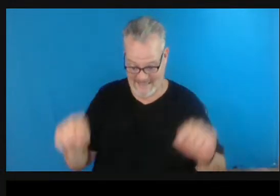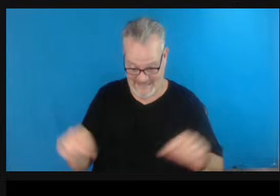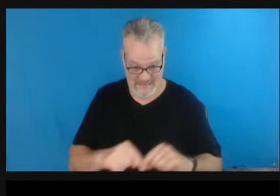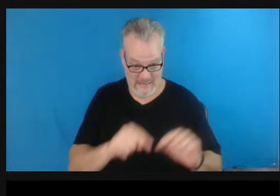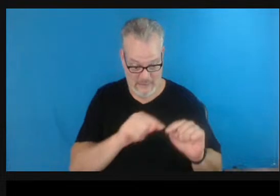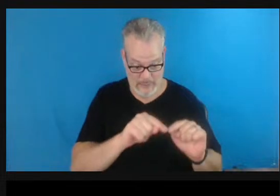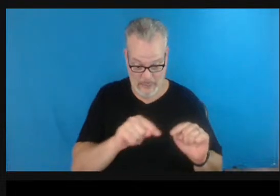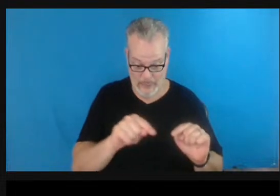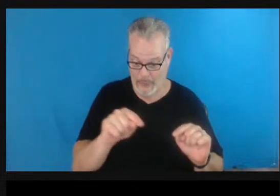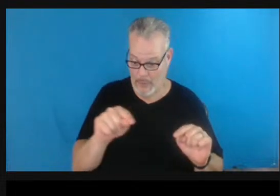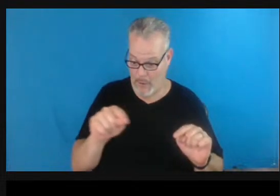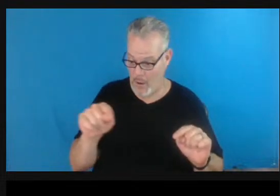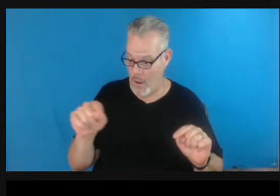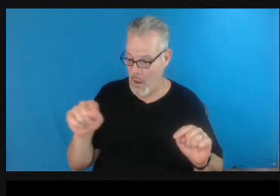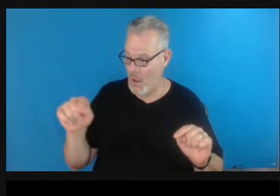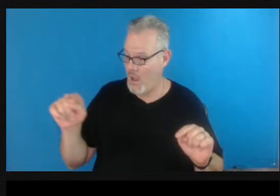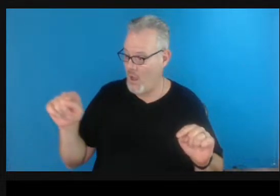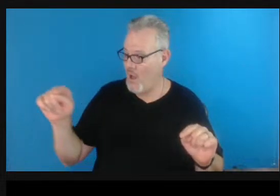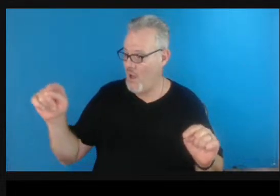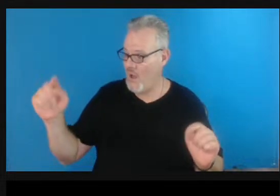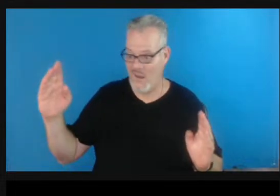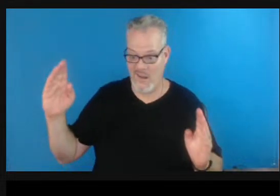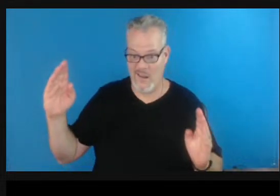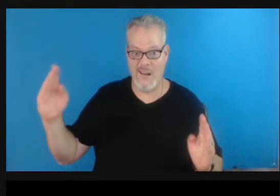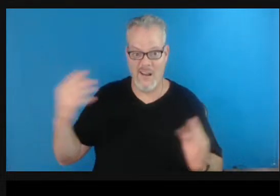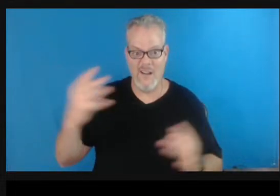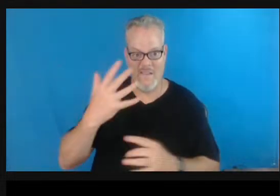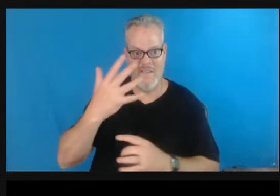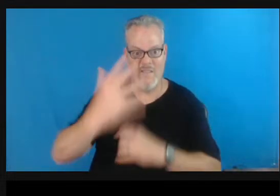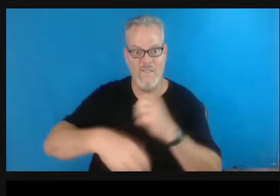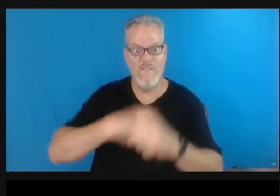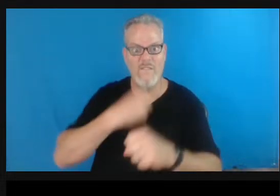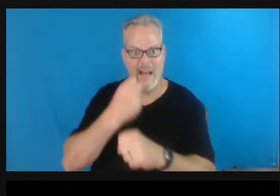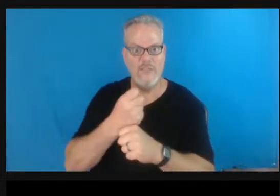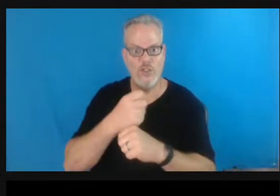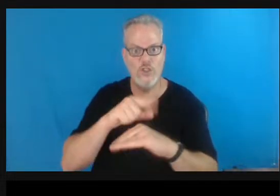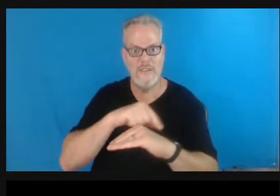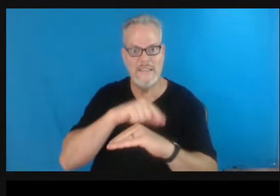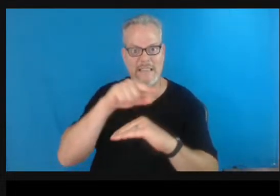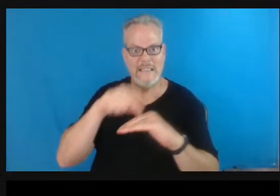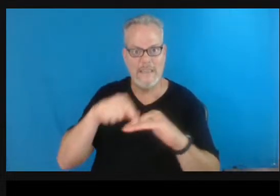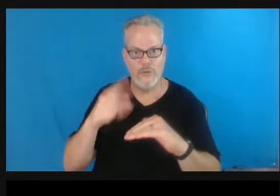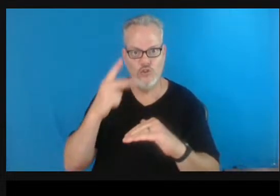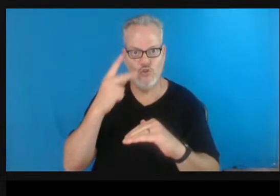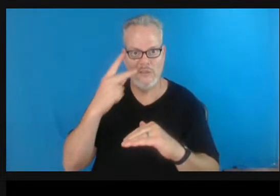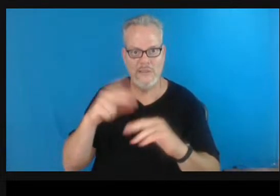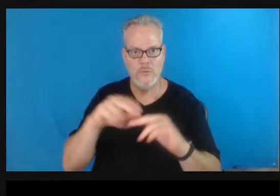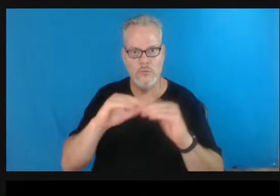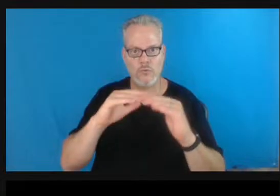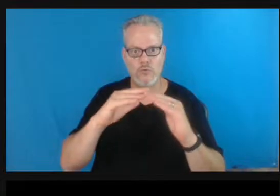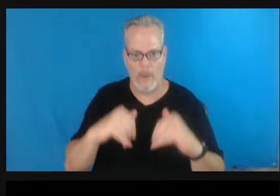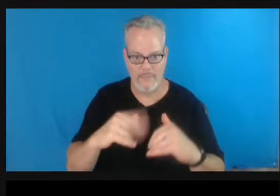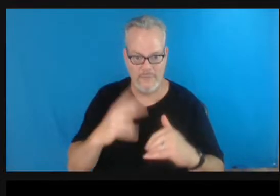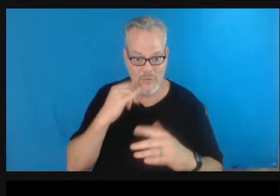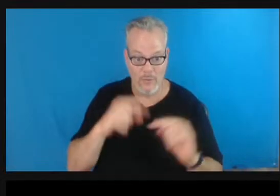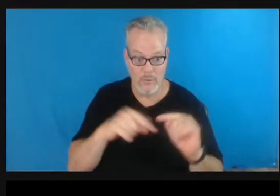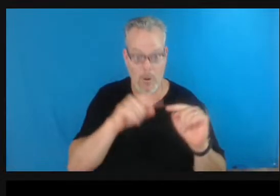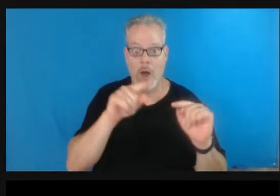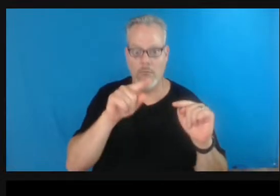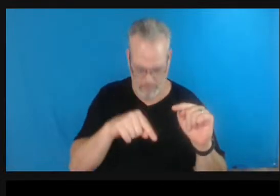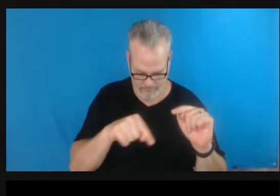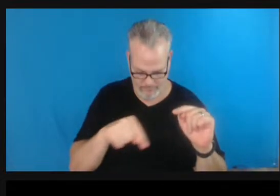year to all the way to 5 years ago with these same kind of drops for eruptions. The very first eruption at the summit, December